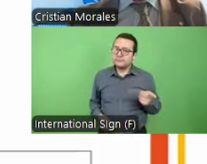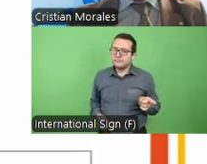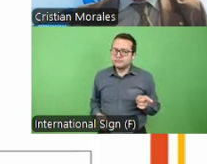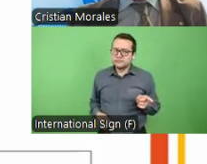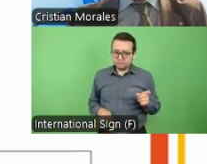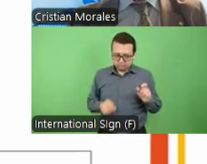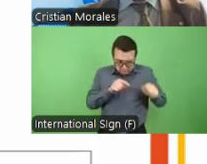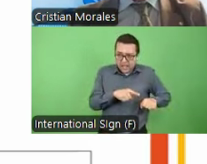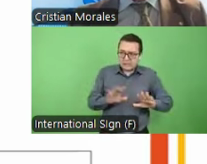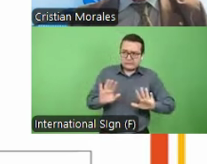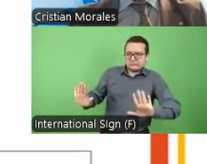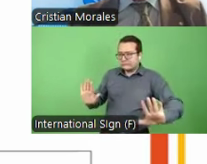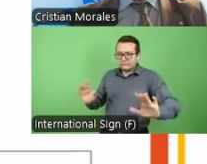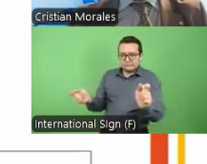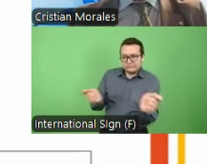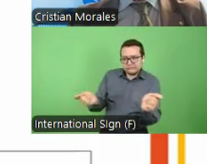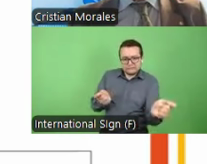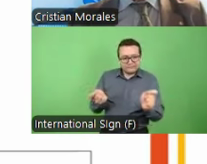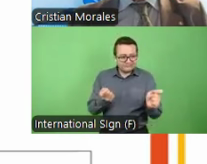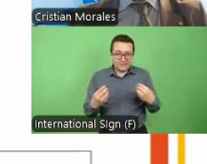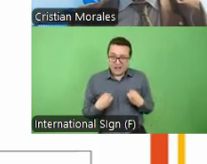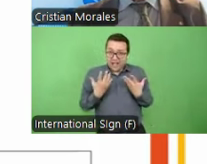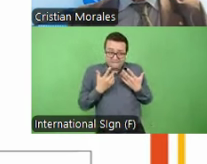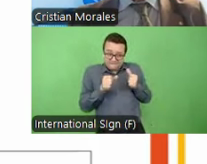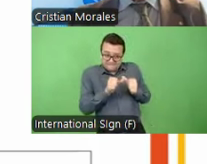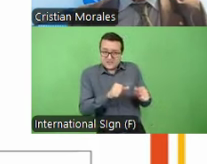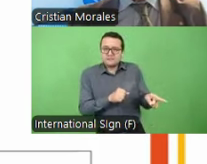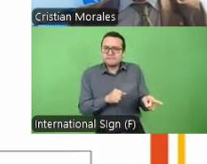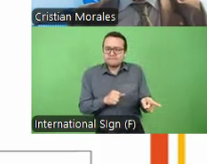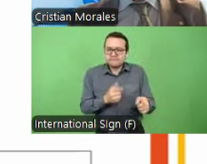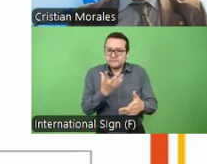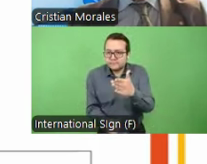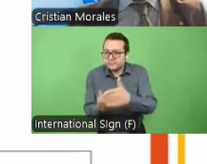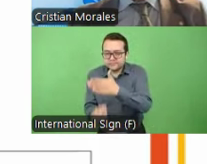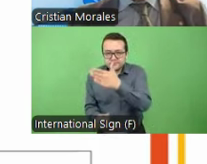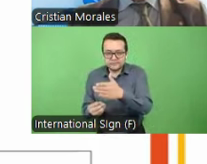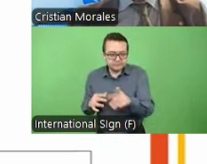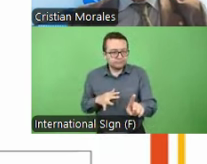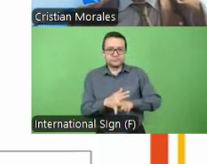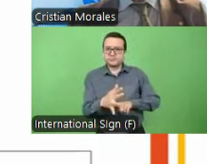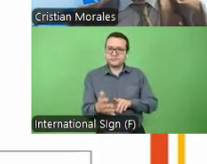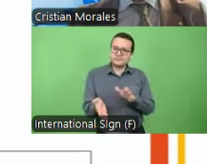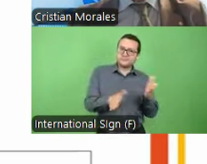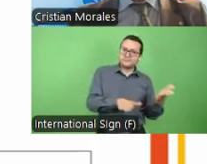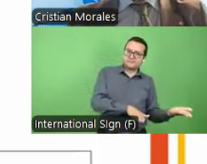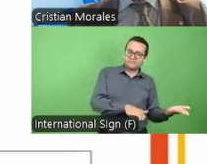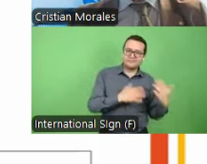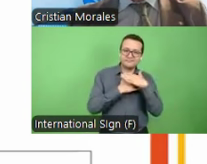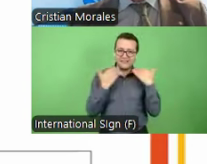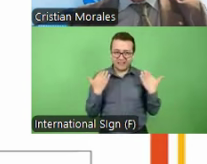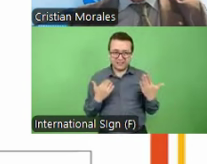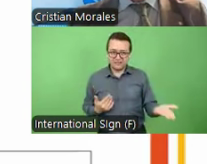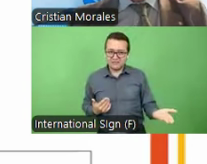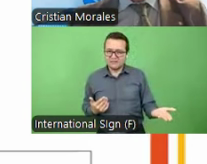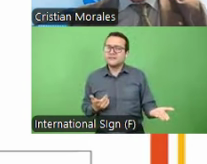distintas barreras analyze al the acceso a los different servicios de salud, me barriers to the gustaría access of destacar health dos services, que I tienen que would ver like to con highlight los two that have organizacionales, more que to do with